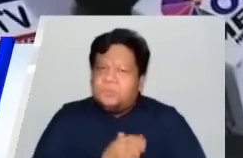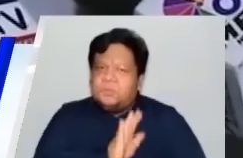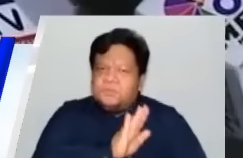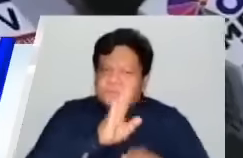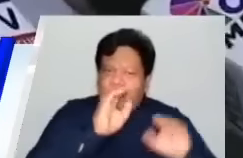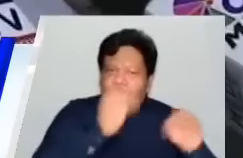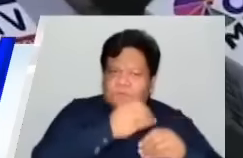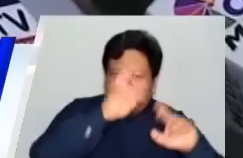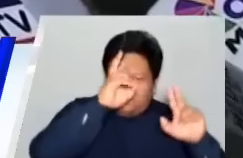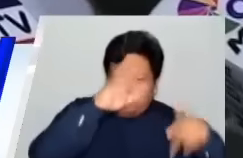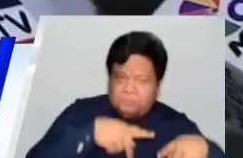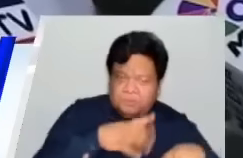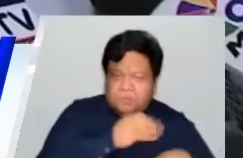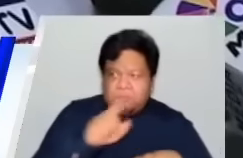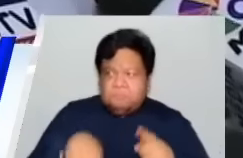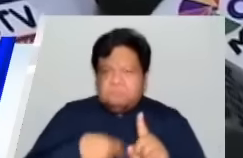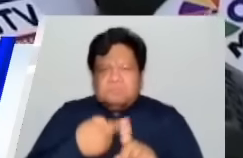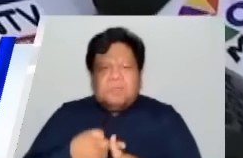the